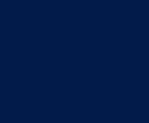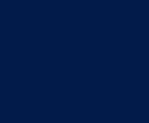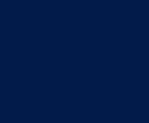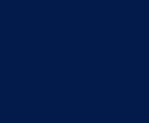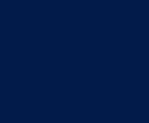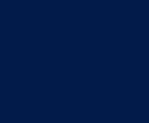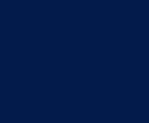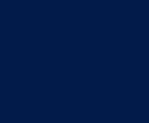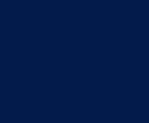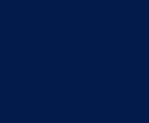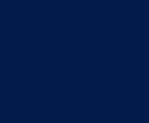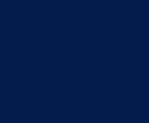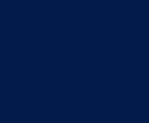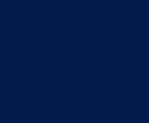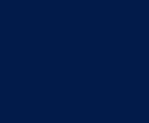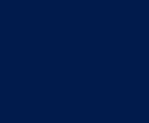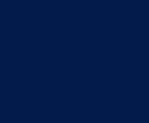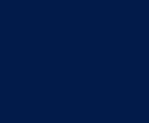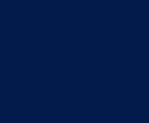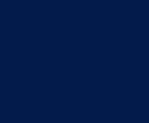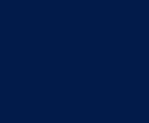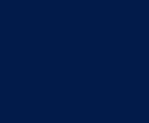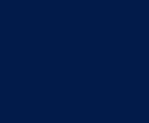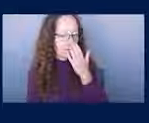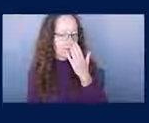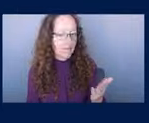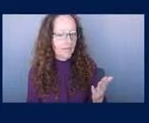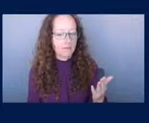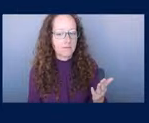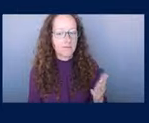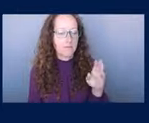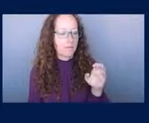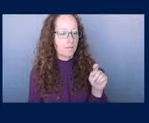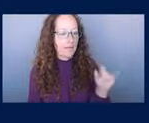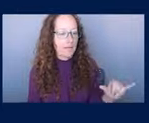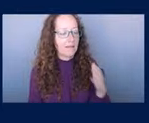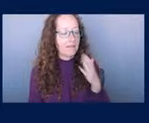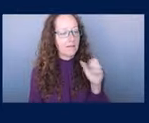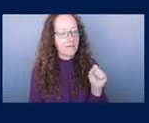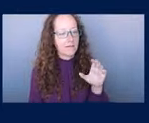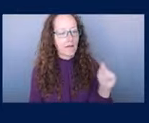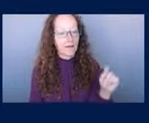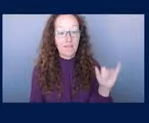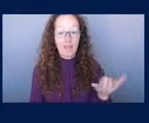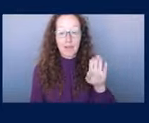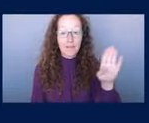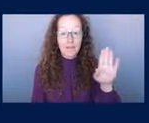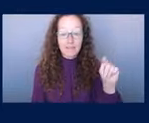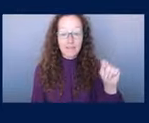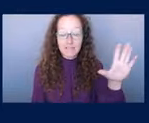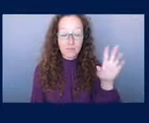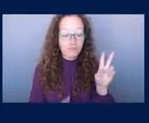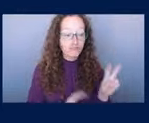session with Scott and Matt. So I'm going to turn it over to Matt. Thanks, Betty. And thanks, Scott. That's a terrific tour of the